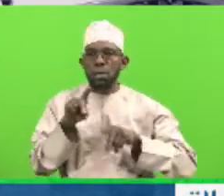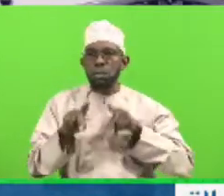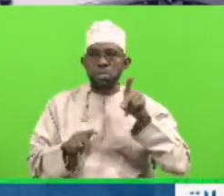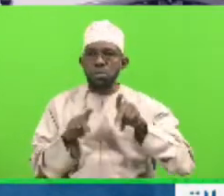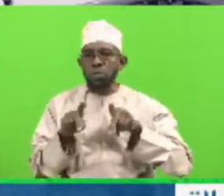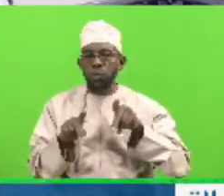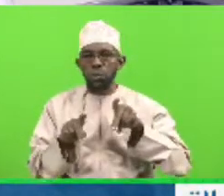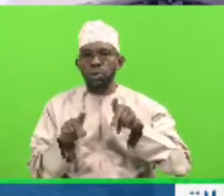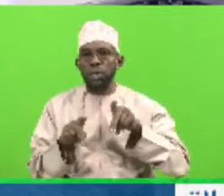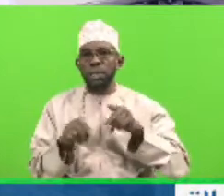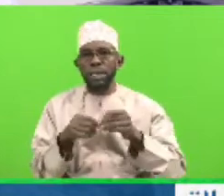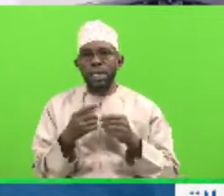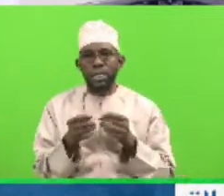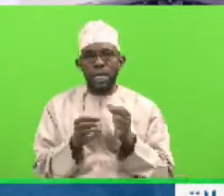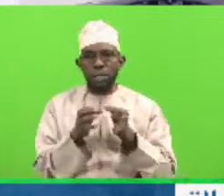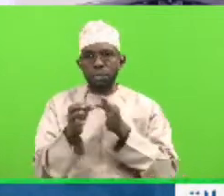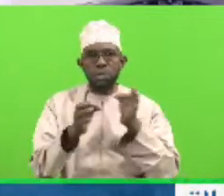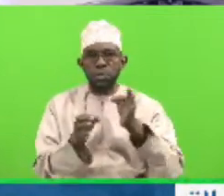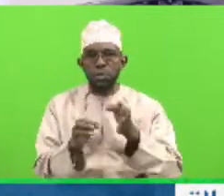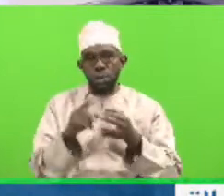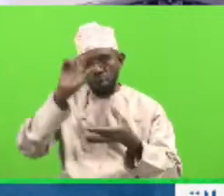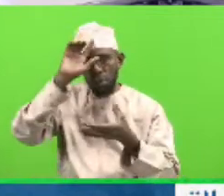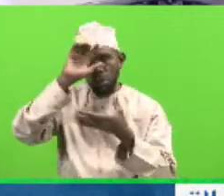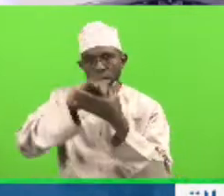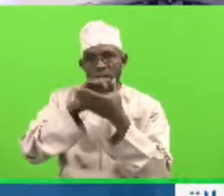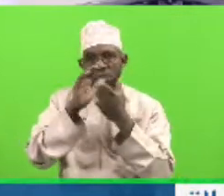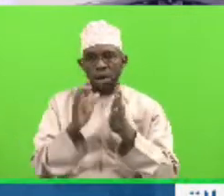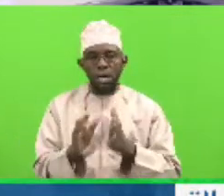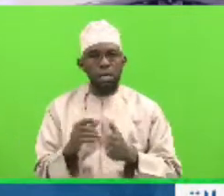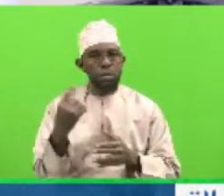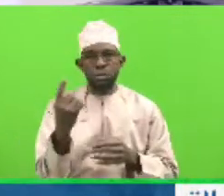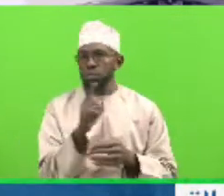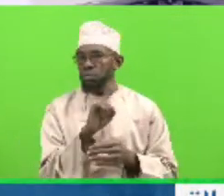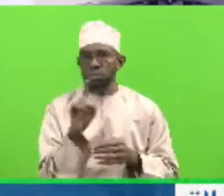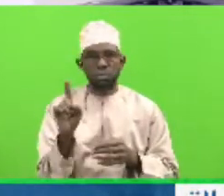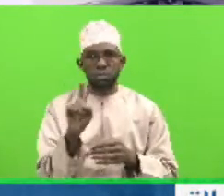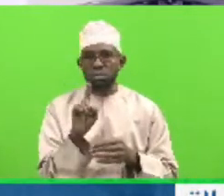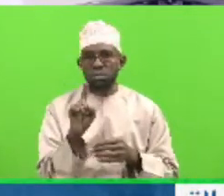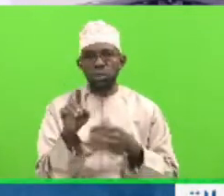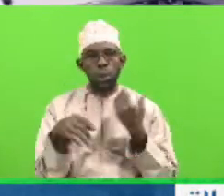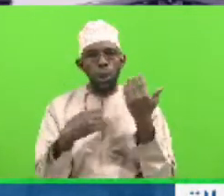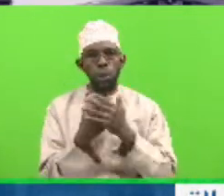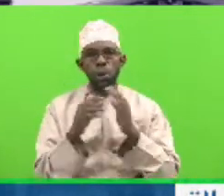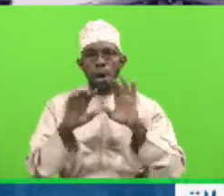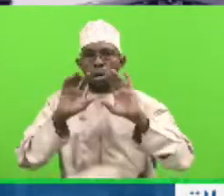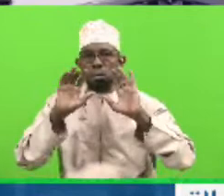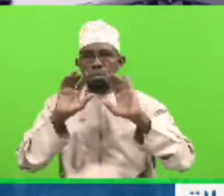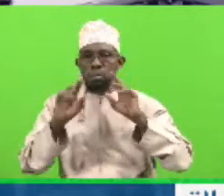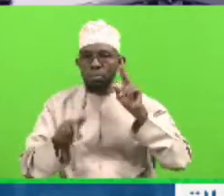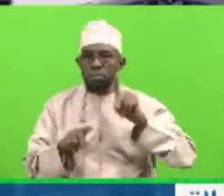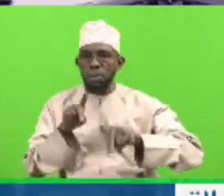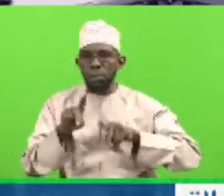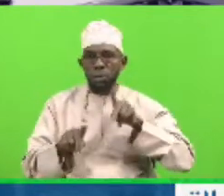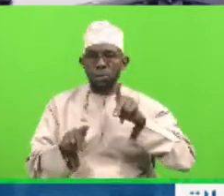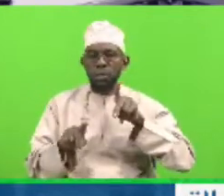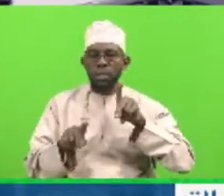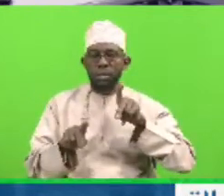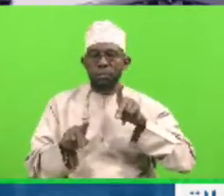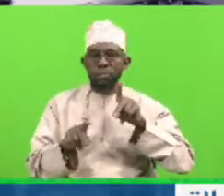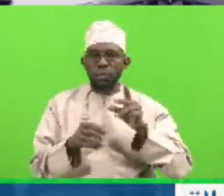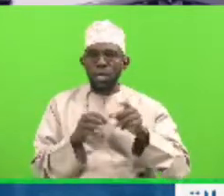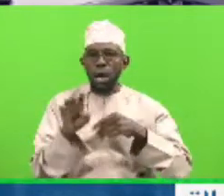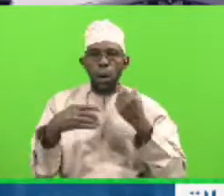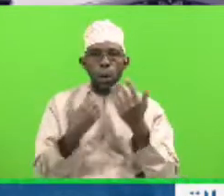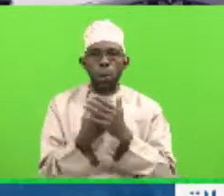this verse was not addressed to the believers. This verse was addressed to the whole of mankind. It was addressed